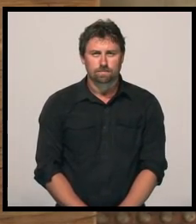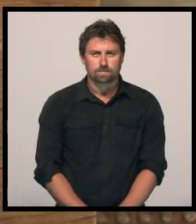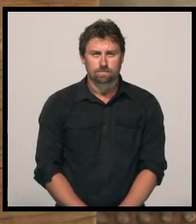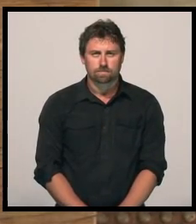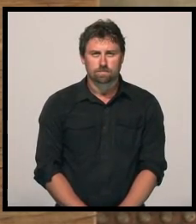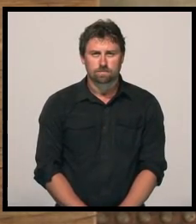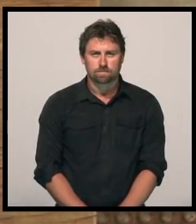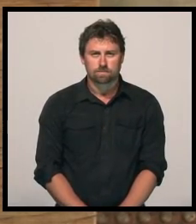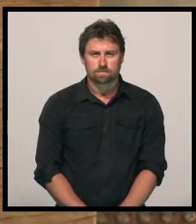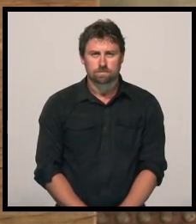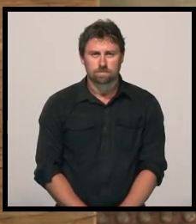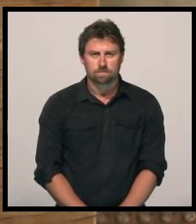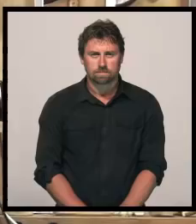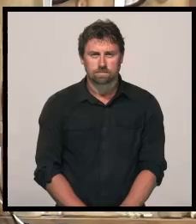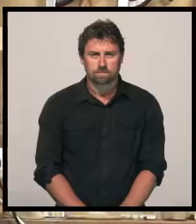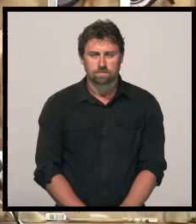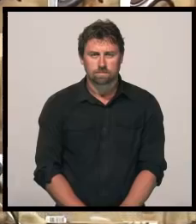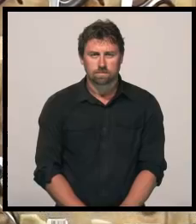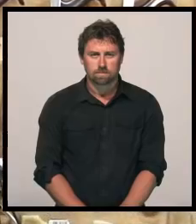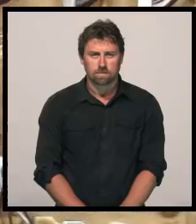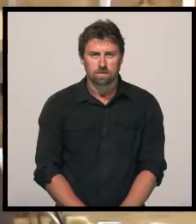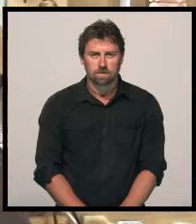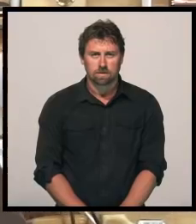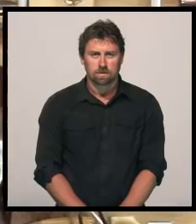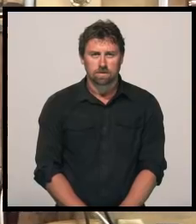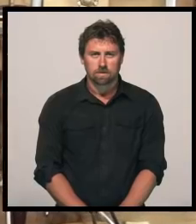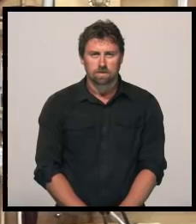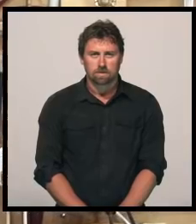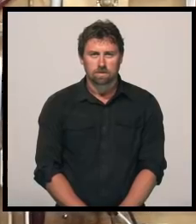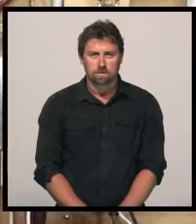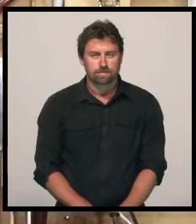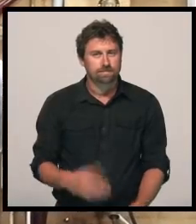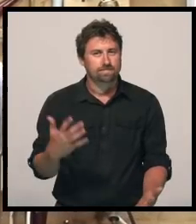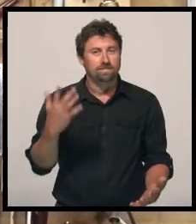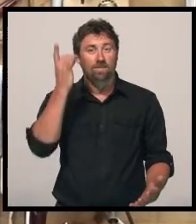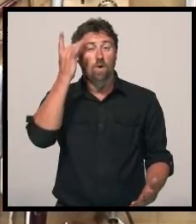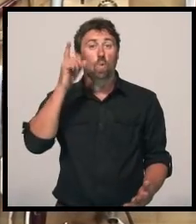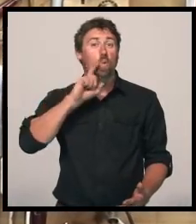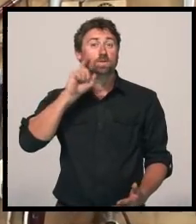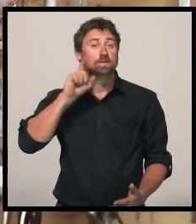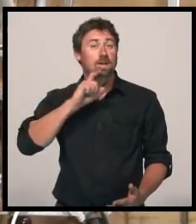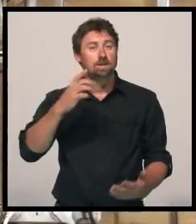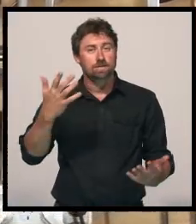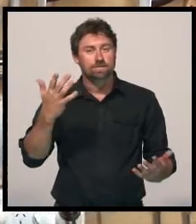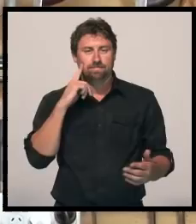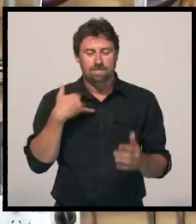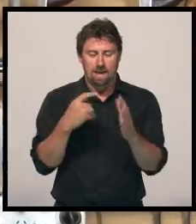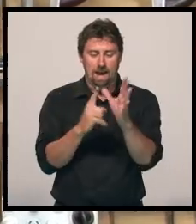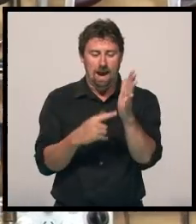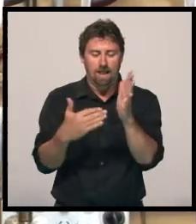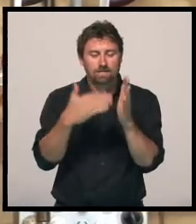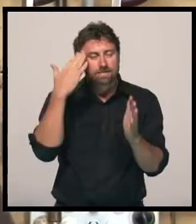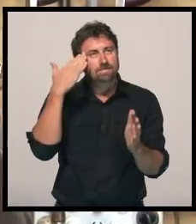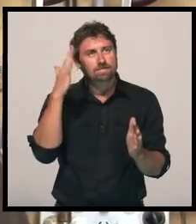Get it pretty even. And with a toothing plane, doesn't matter if you go, whoops, better put the water in there. See